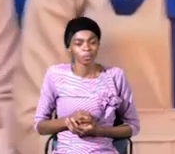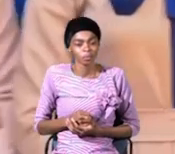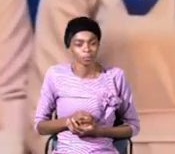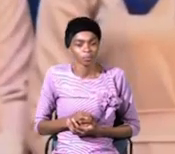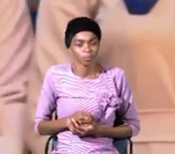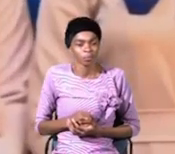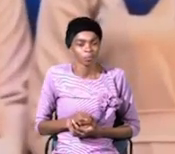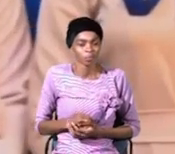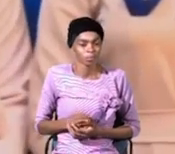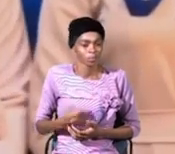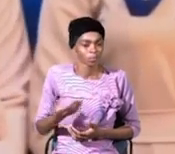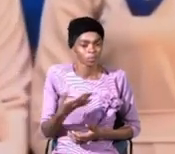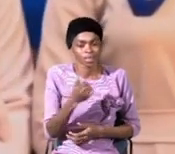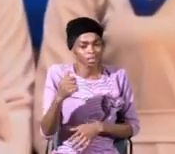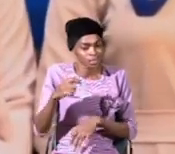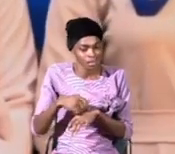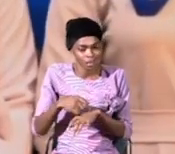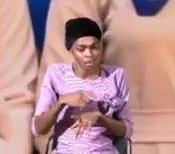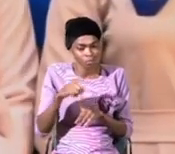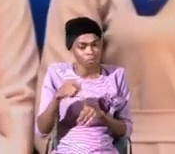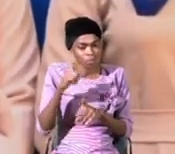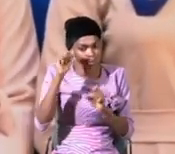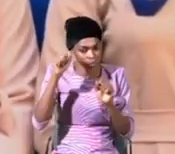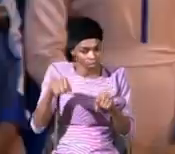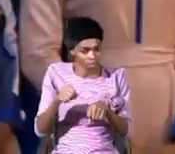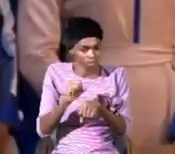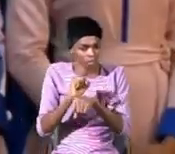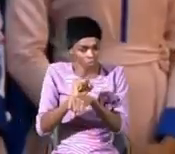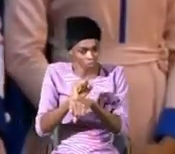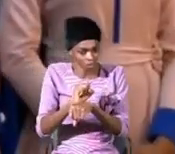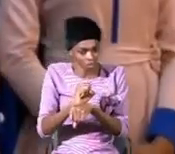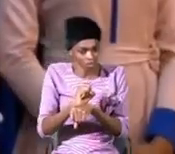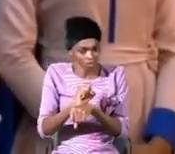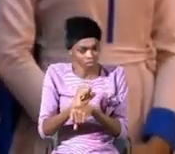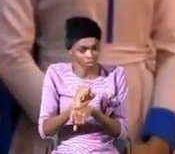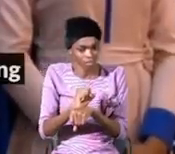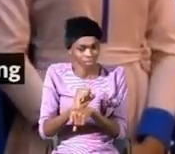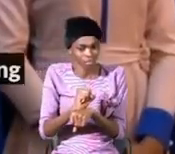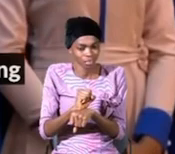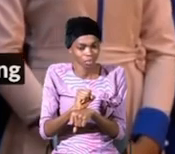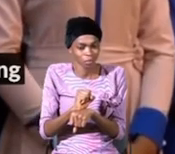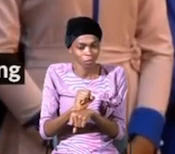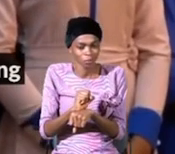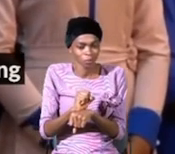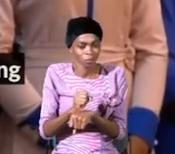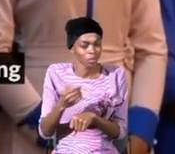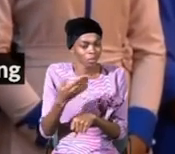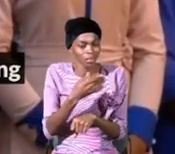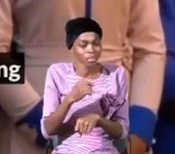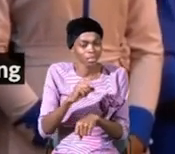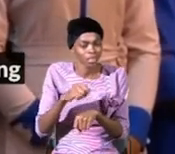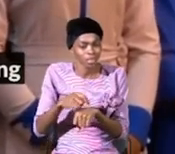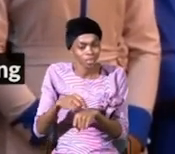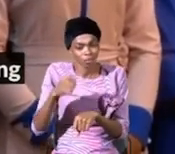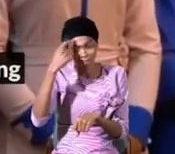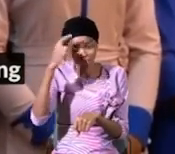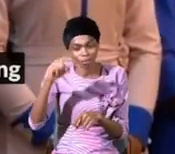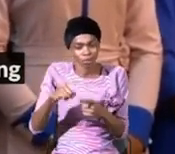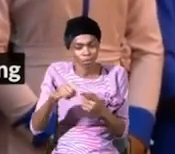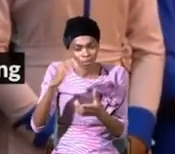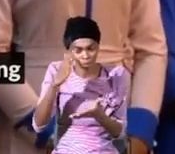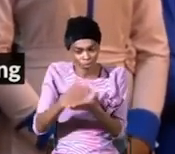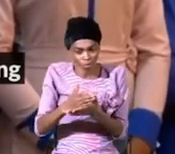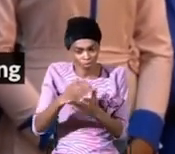There's a time when you can walk. There's a time for you to